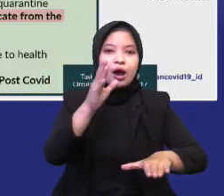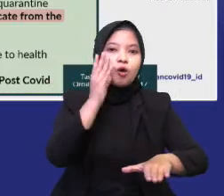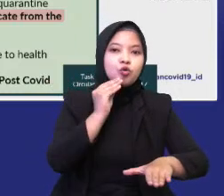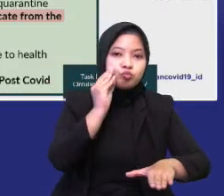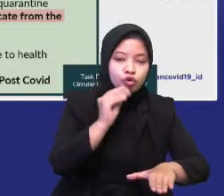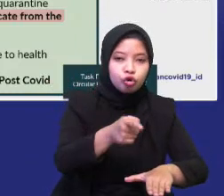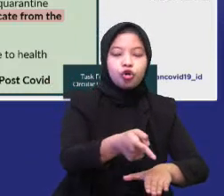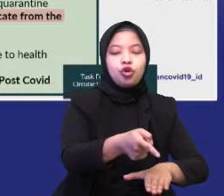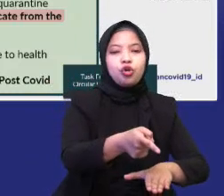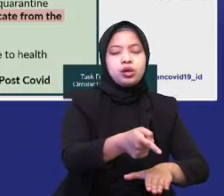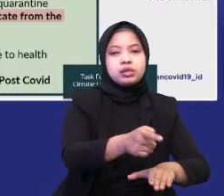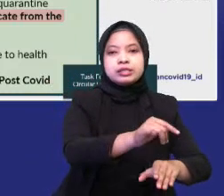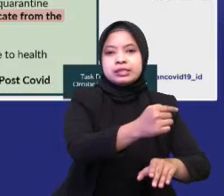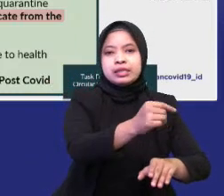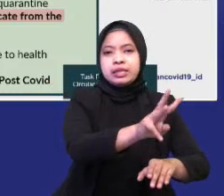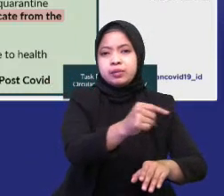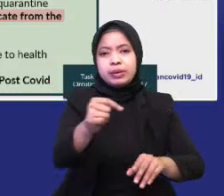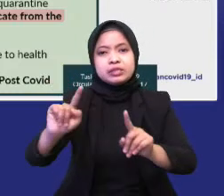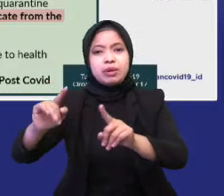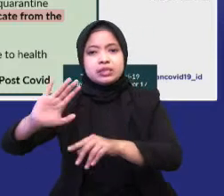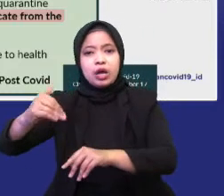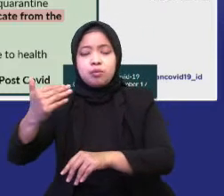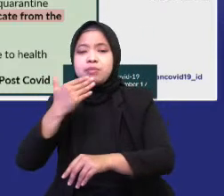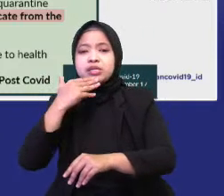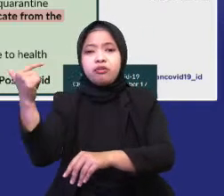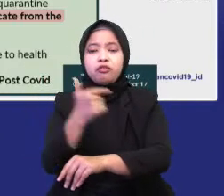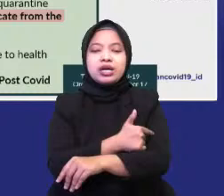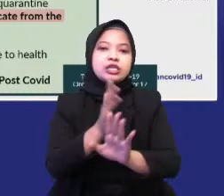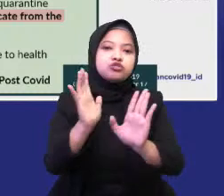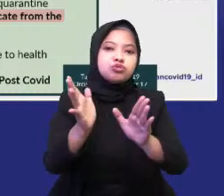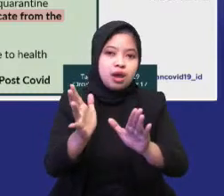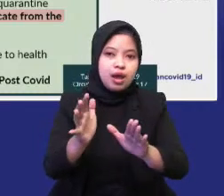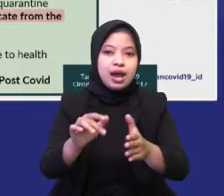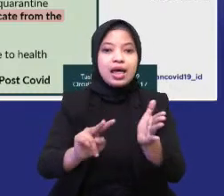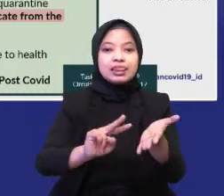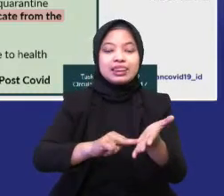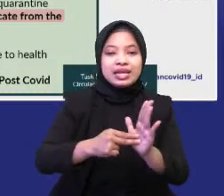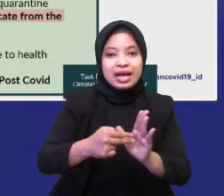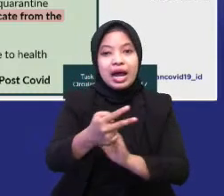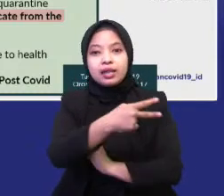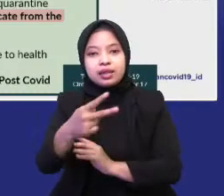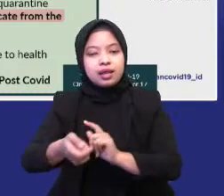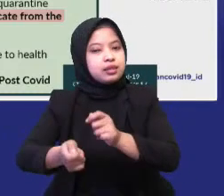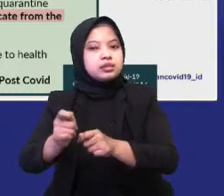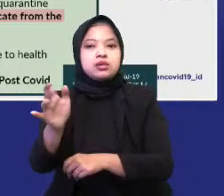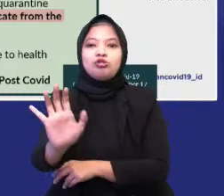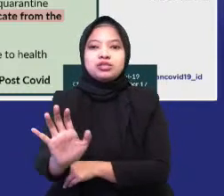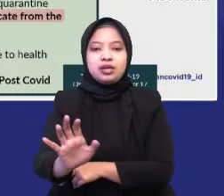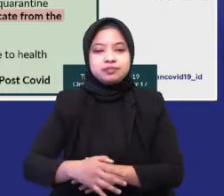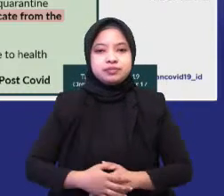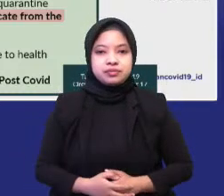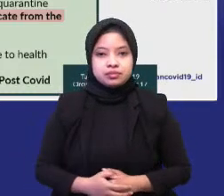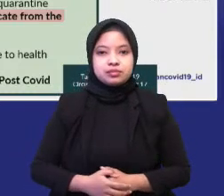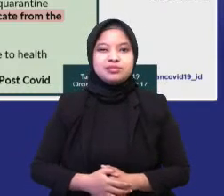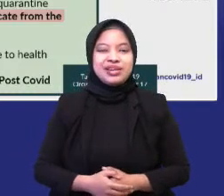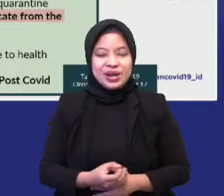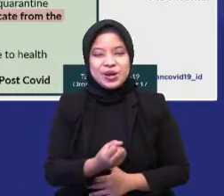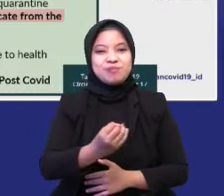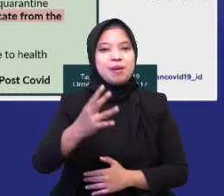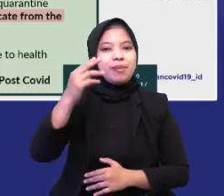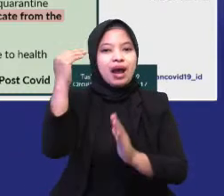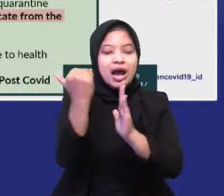6 years who cannot be vaccinated are not required to carry out testing, provided that they are accompanied by a